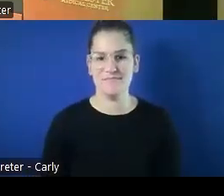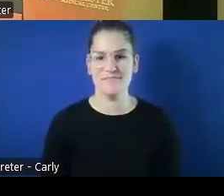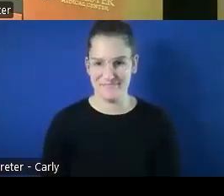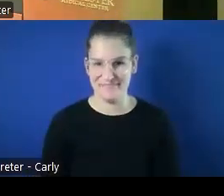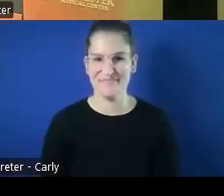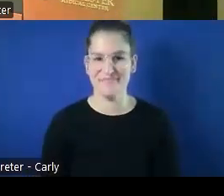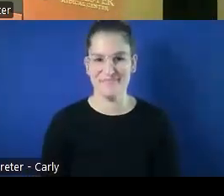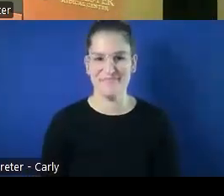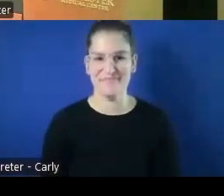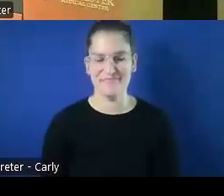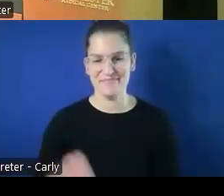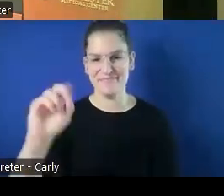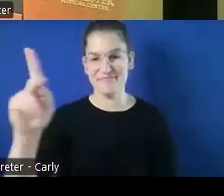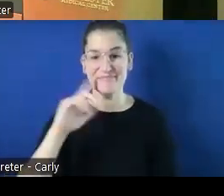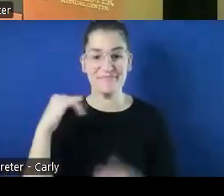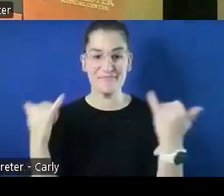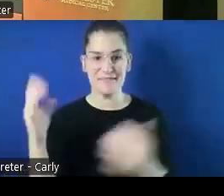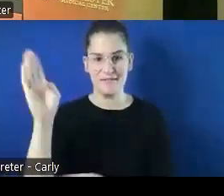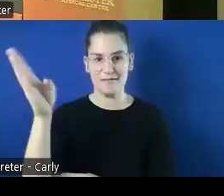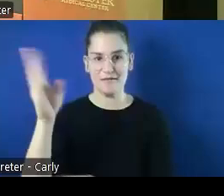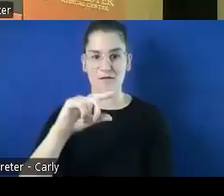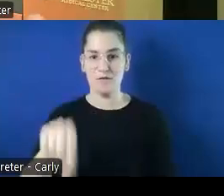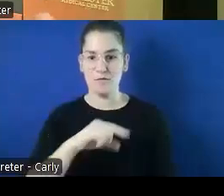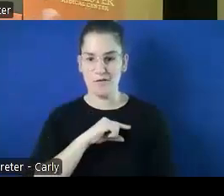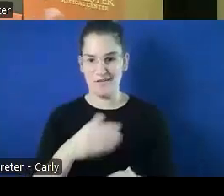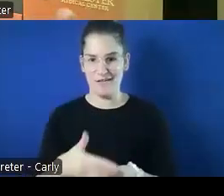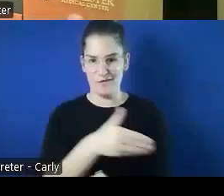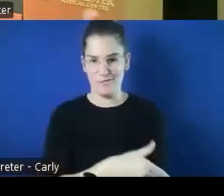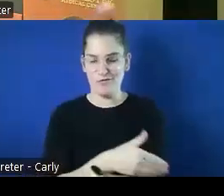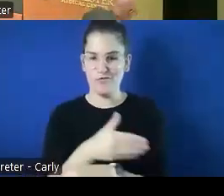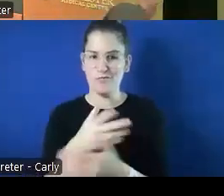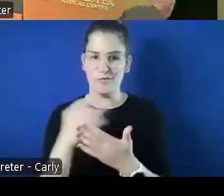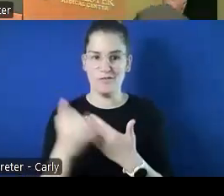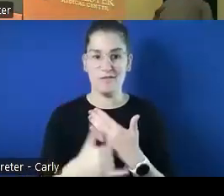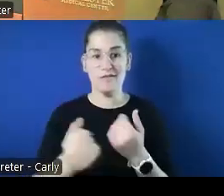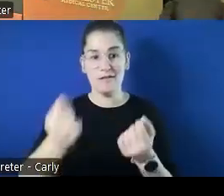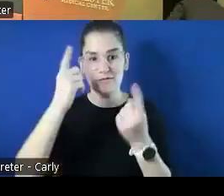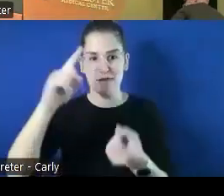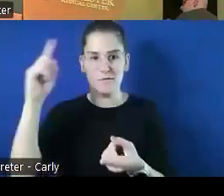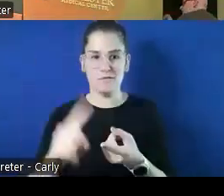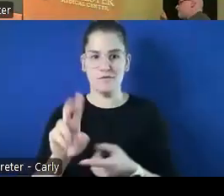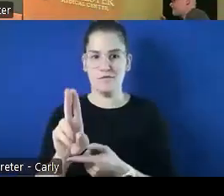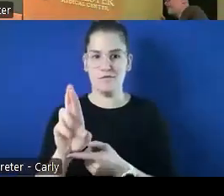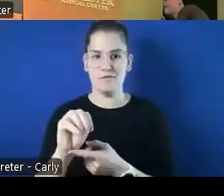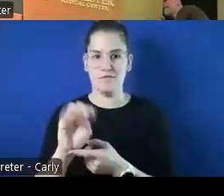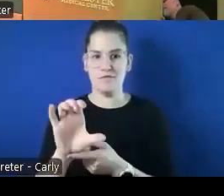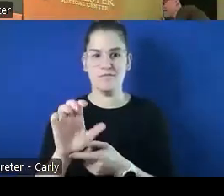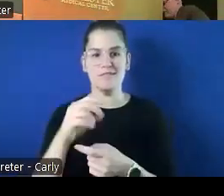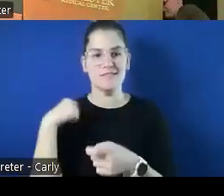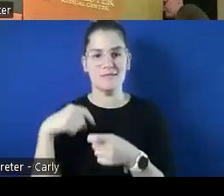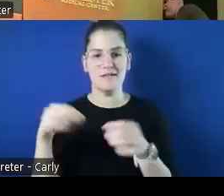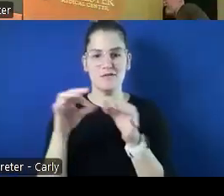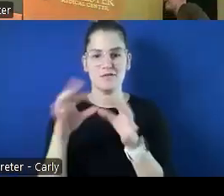Okay, today I will be presenting the quality improvement project titled Understanding and Reducing URMC Spanish